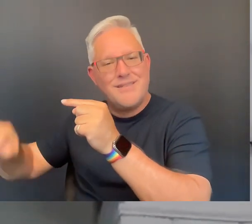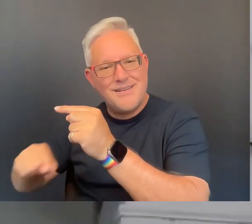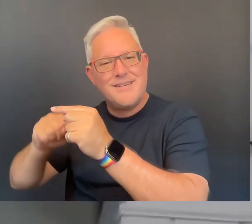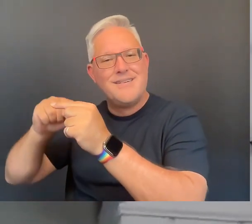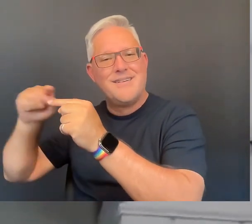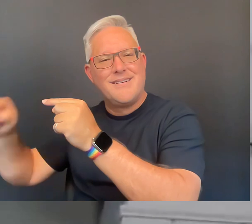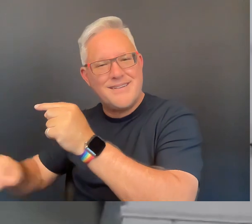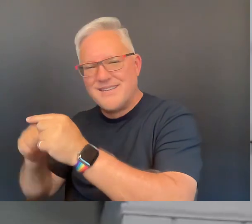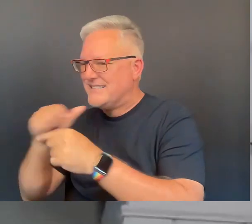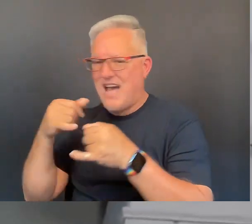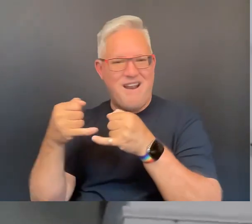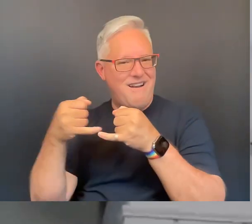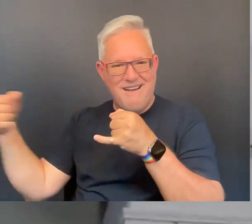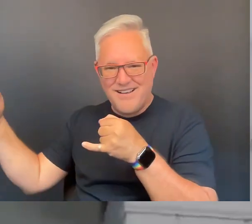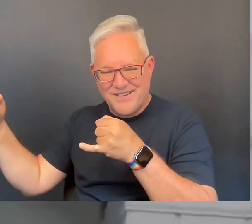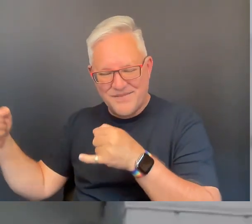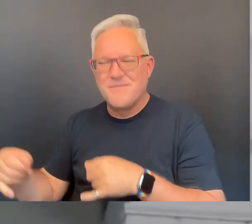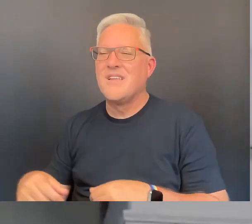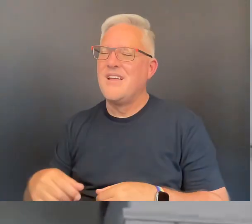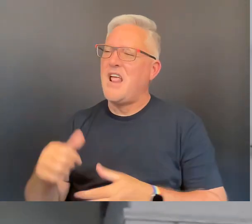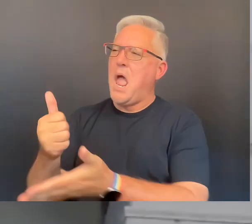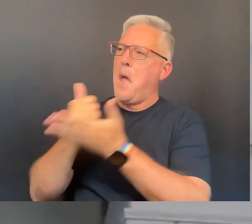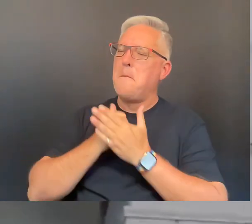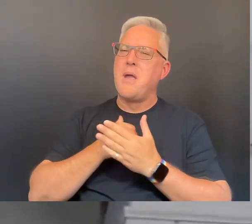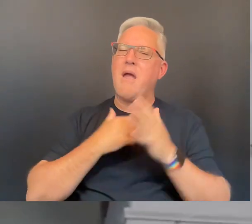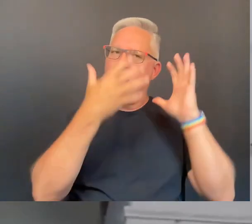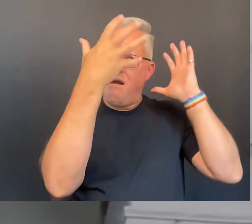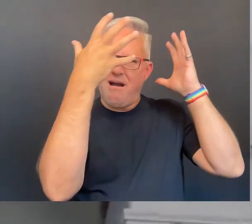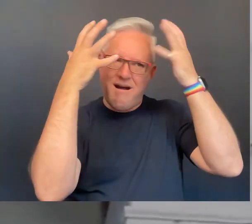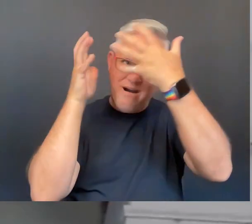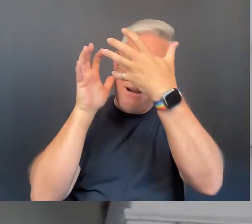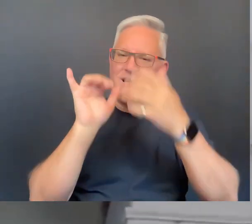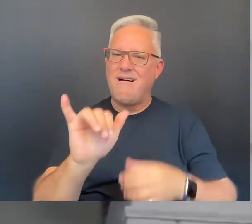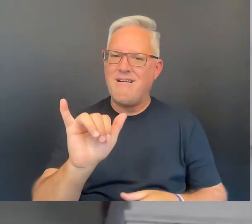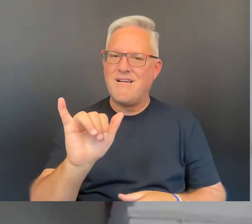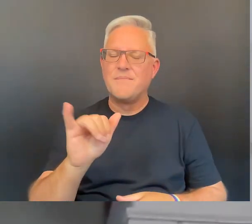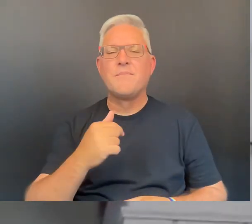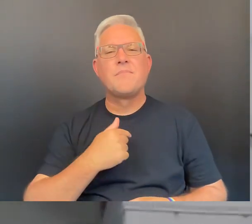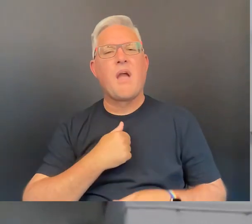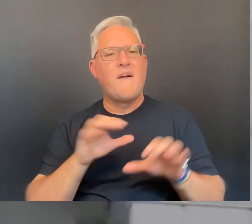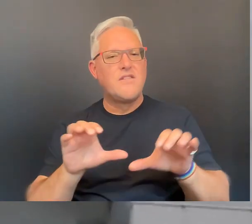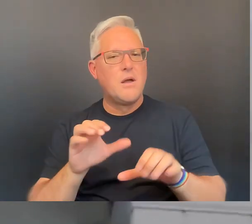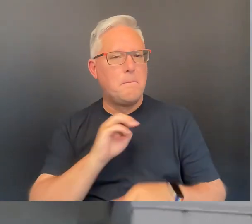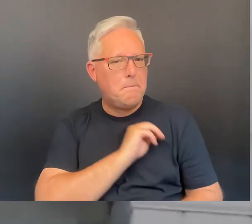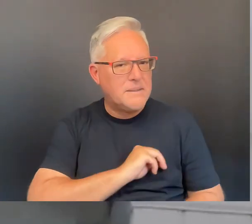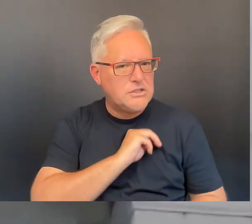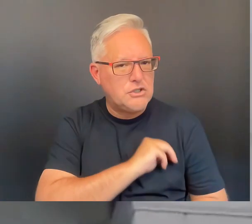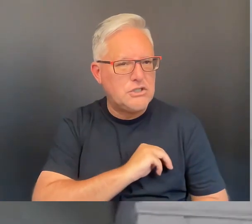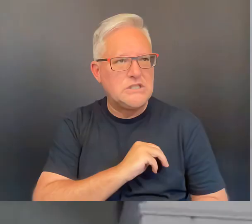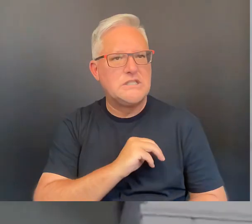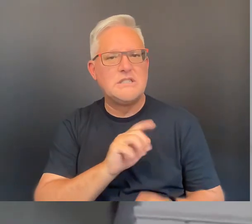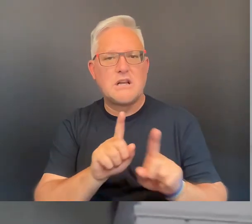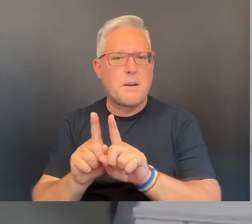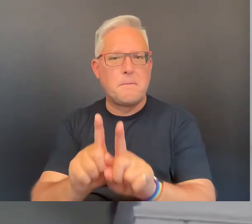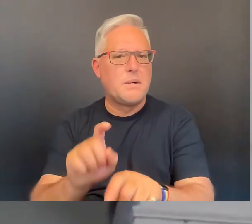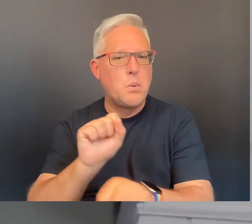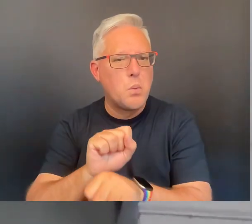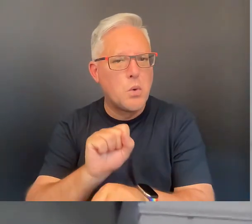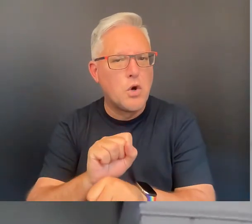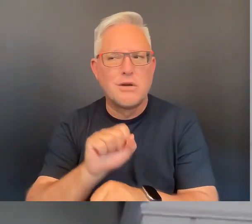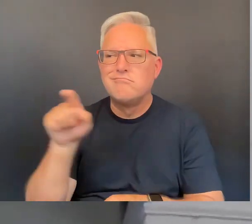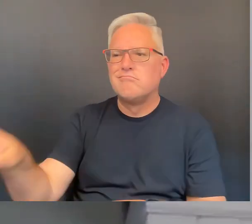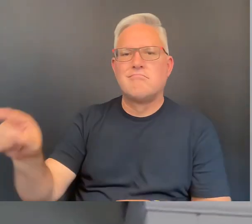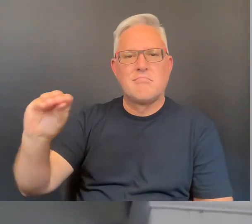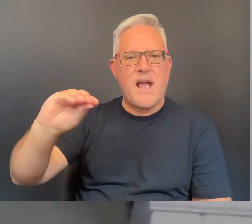differently. I've done mission work or accompaniment work, let's say, with congregations